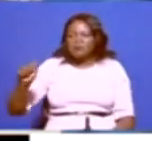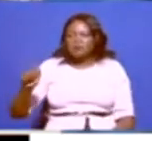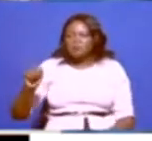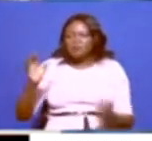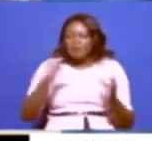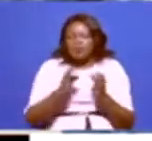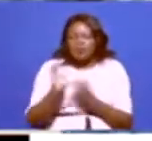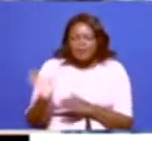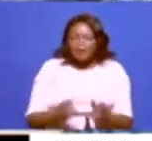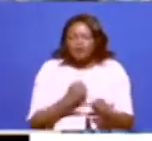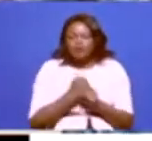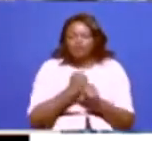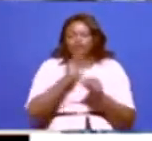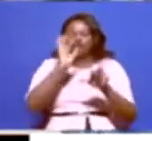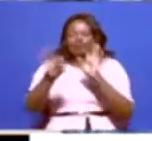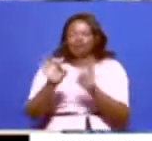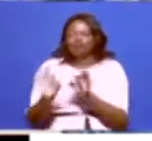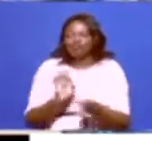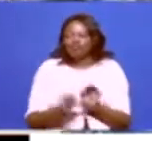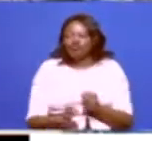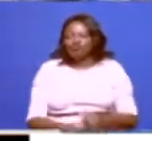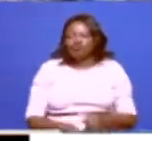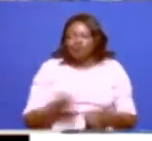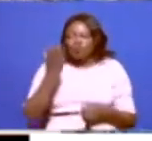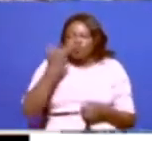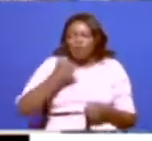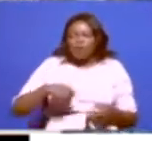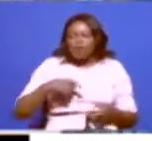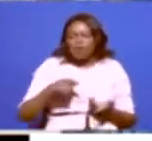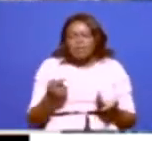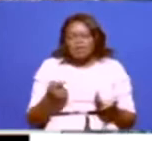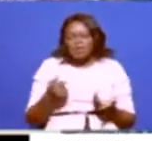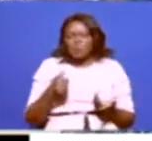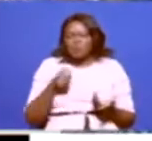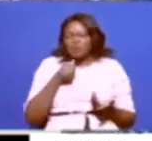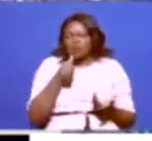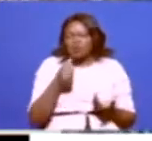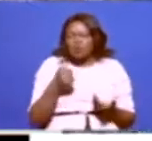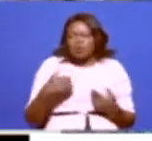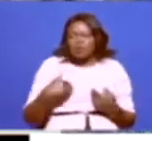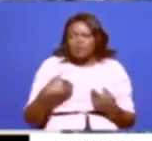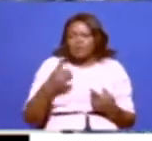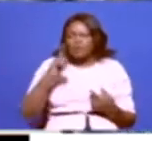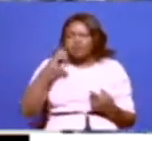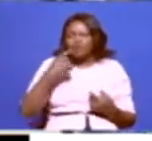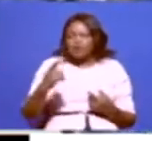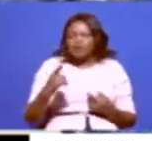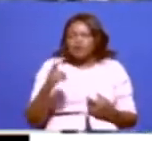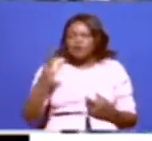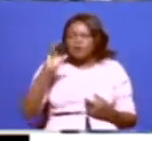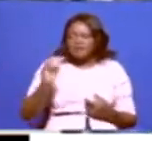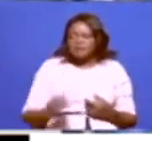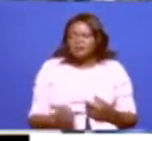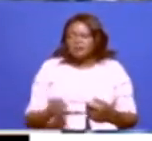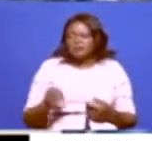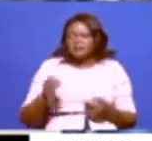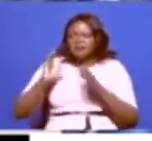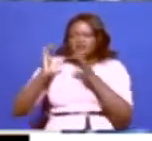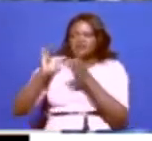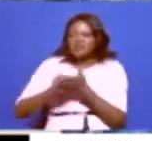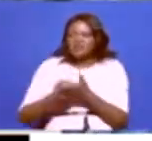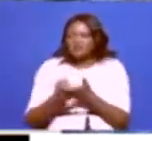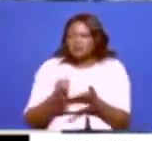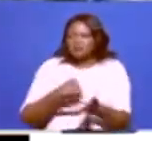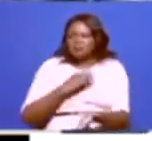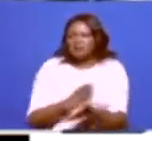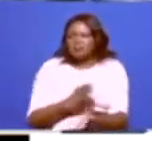its primaries. Nini kitatufanya sisi tusicollect 100% ndani ya Kilifi? Na hiyo ndio nguvu ambayo ninayo kwa